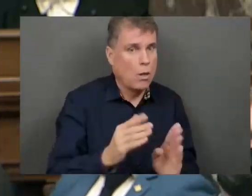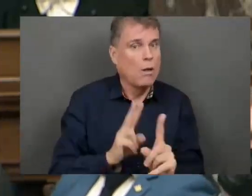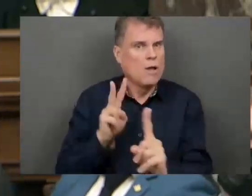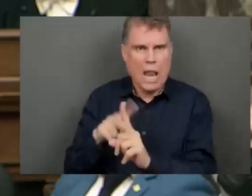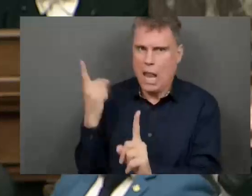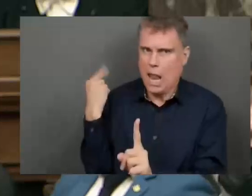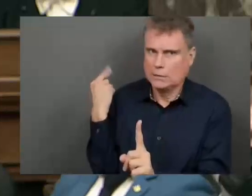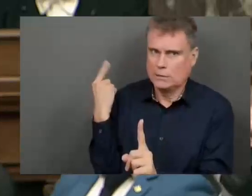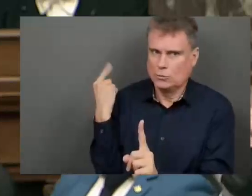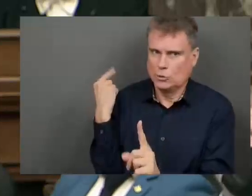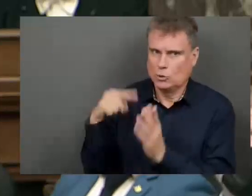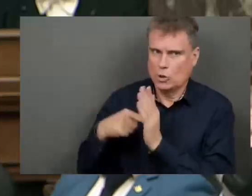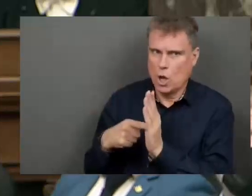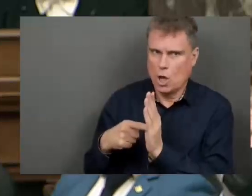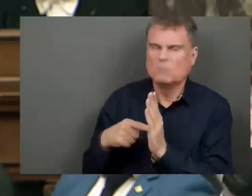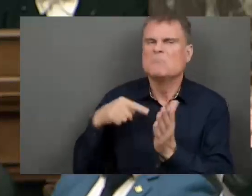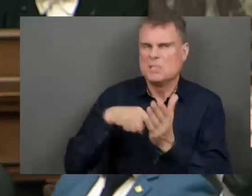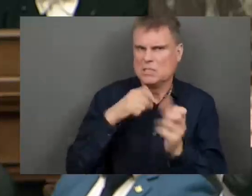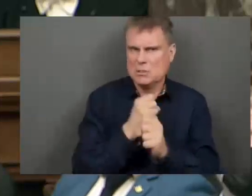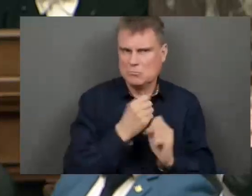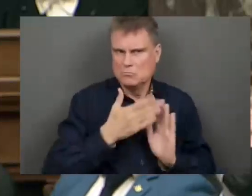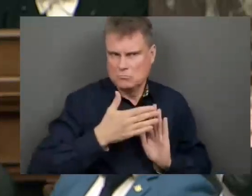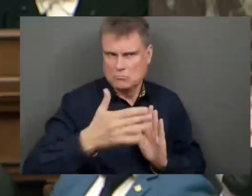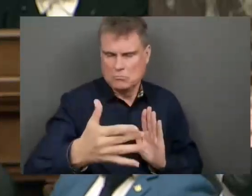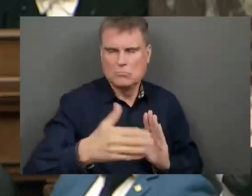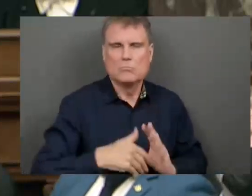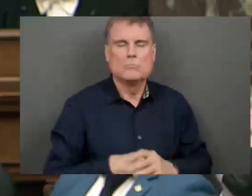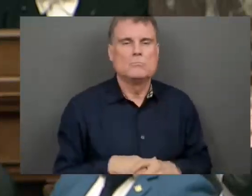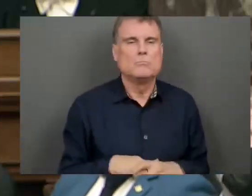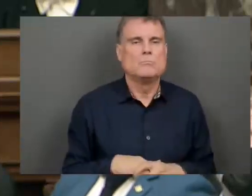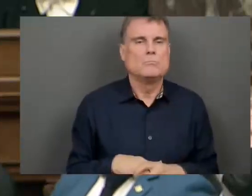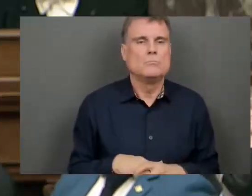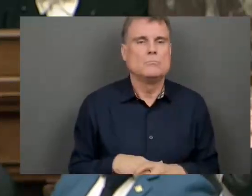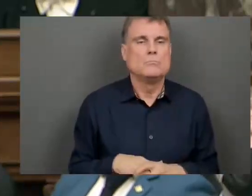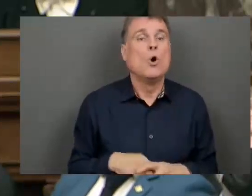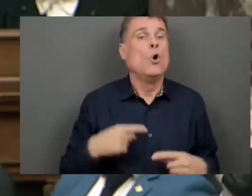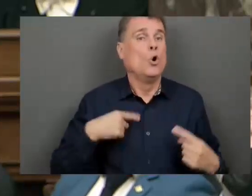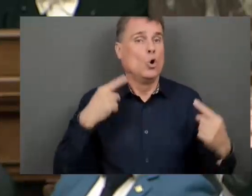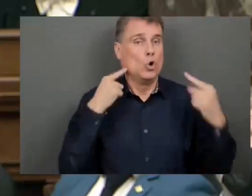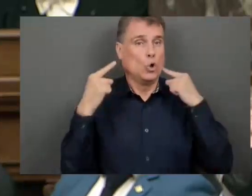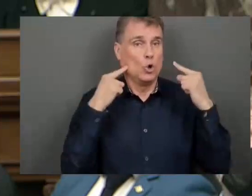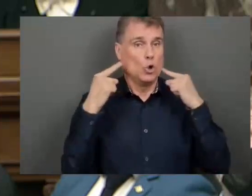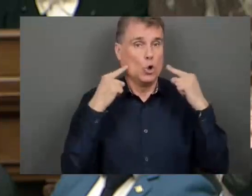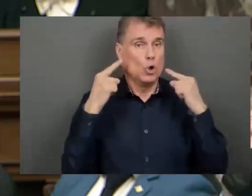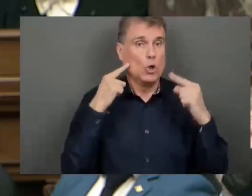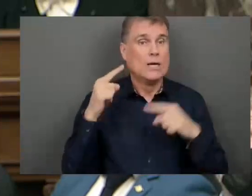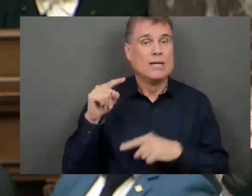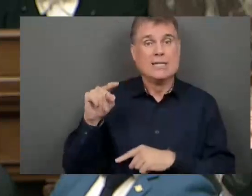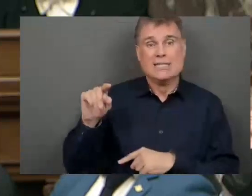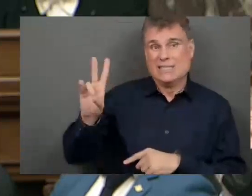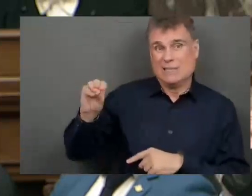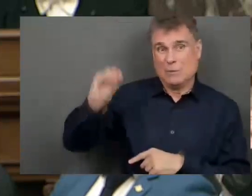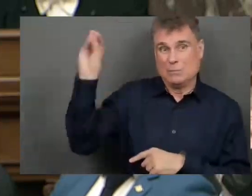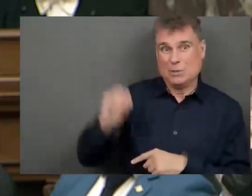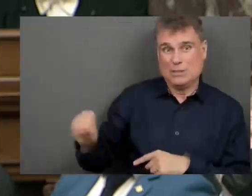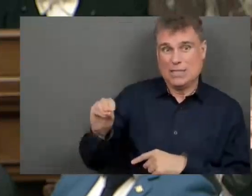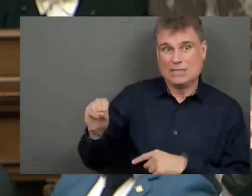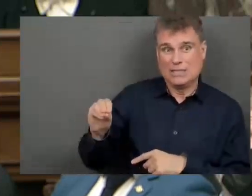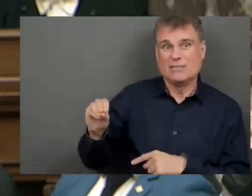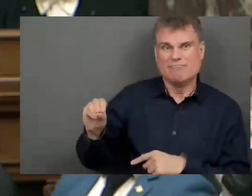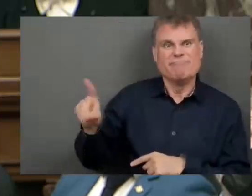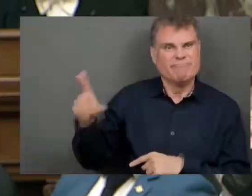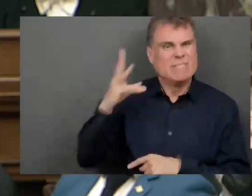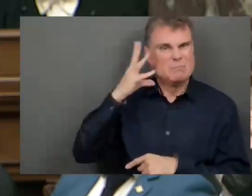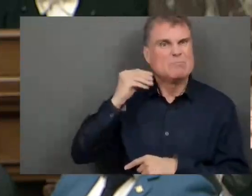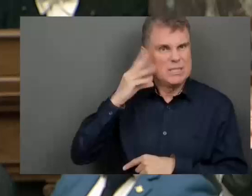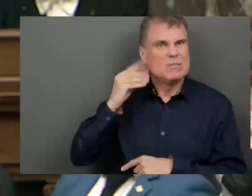we heard from people all across the province, 70% of whom had direct lived experience with poverty. A significant number were Indigenous